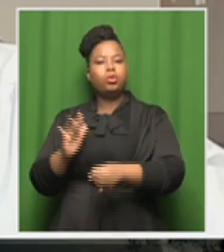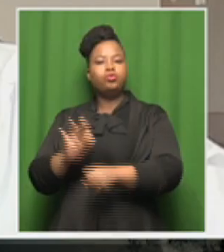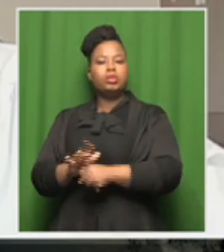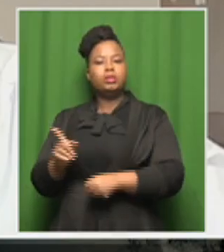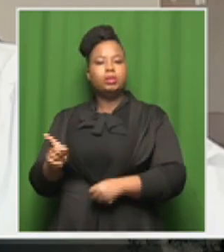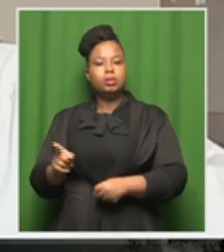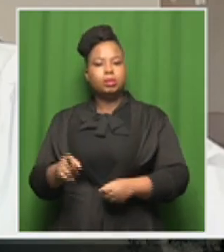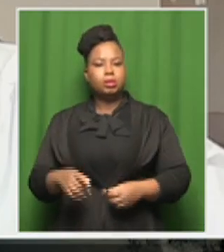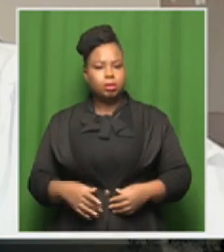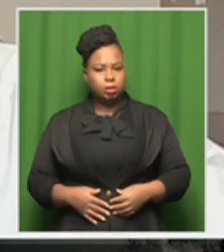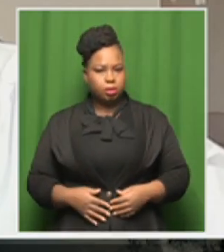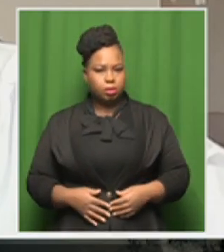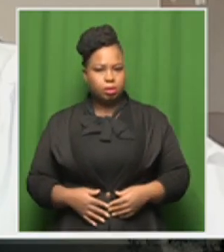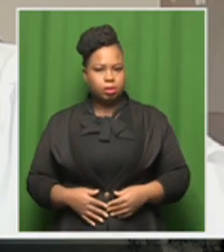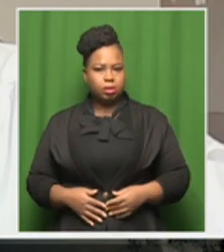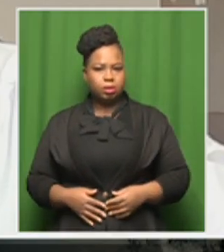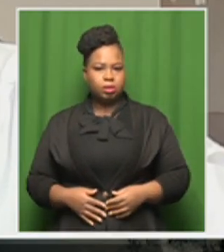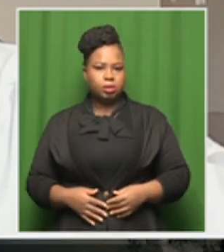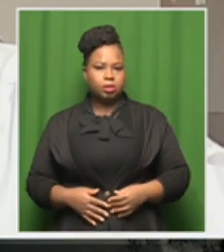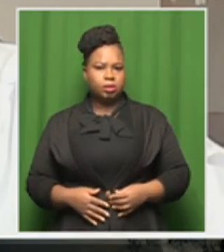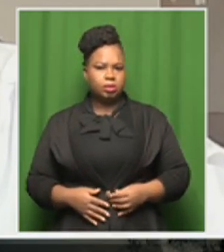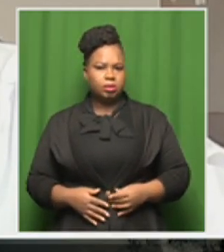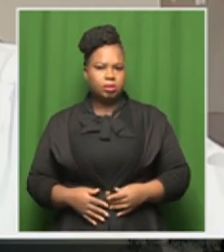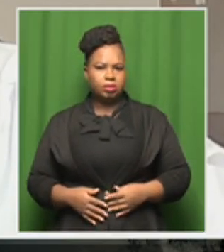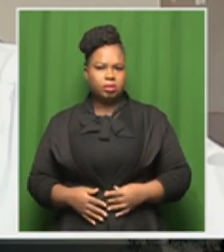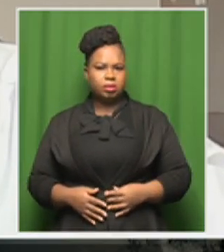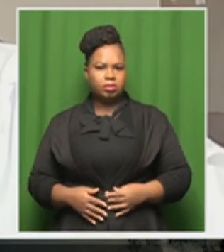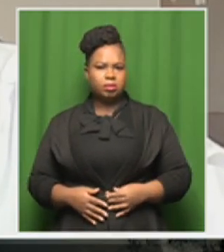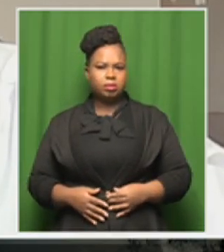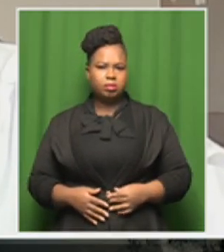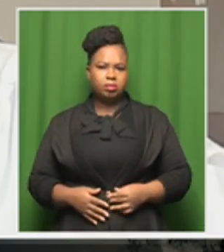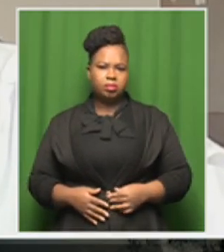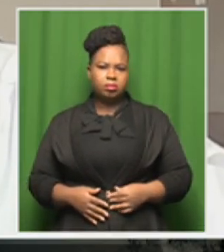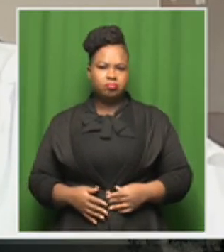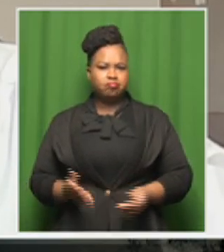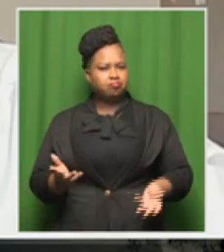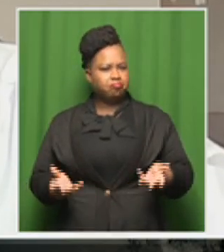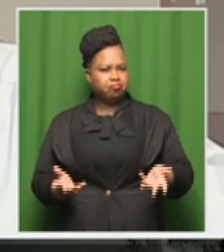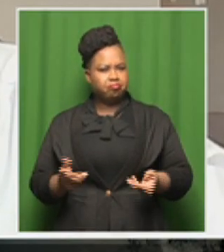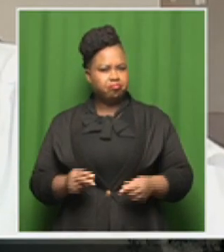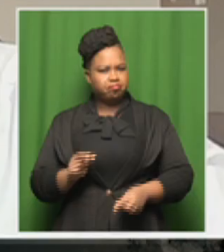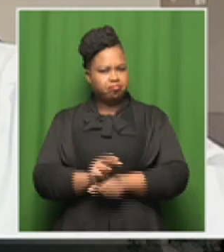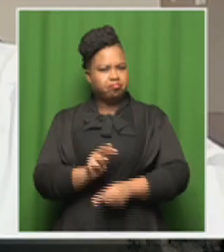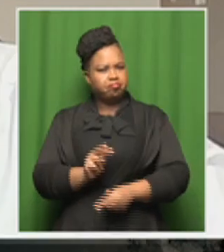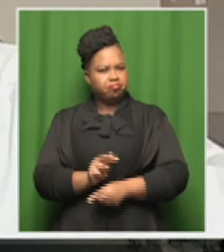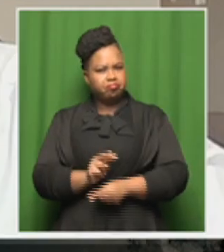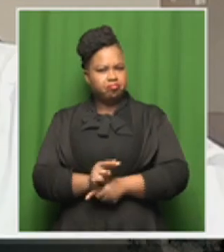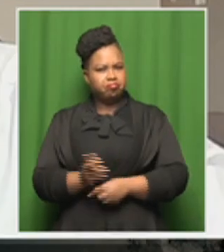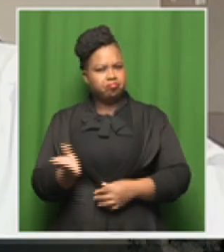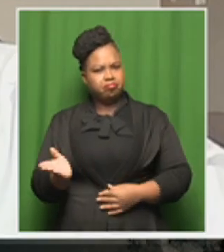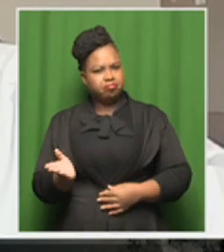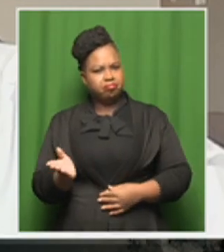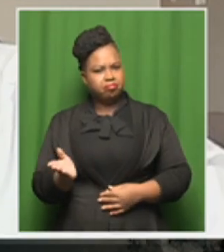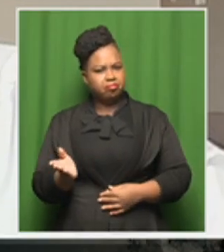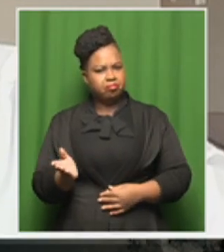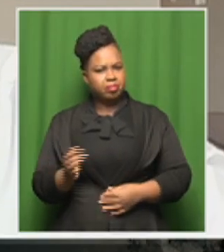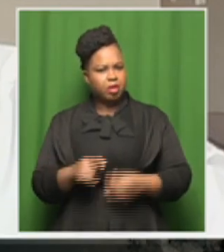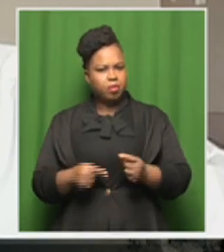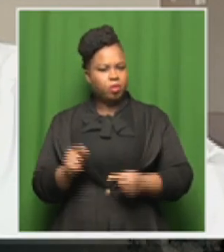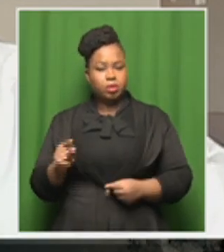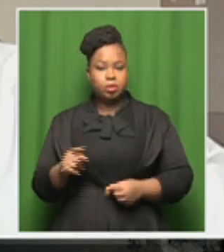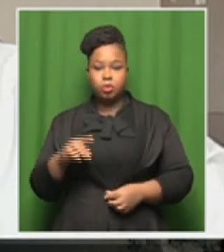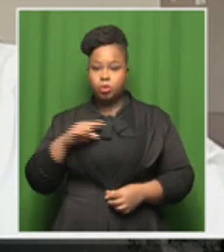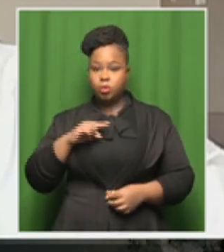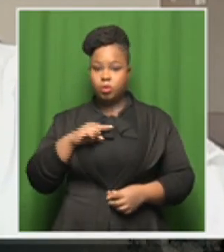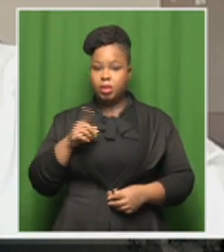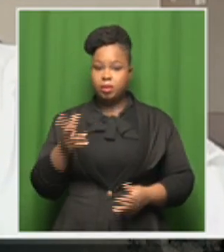to a carbonated soft drink. So, what was your observation in this regard, however? Because this